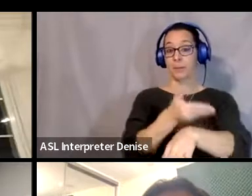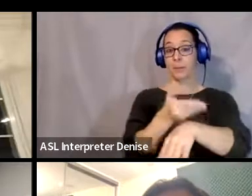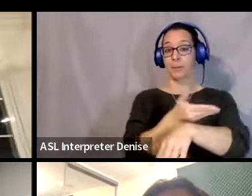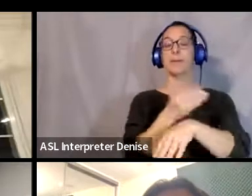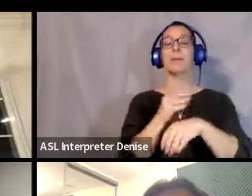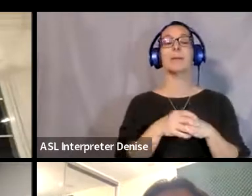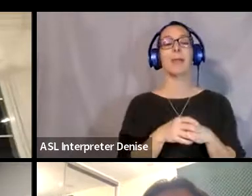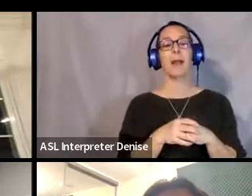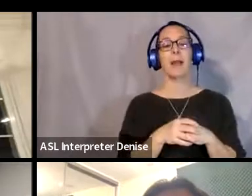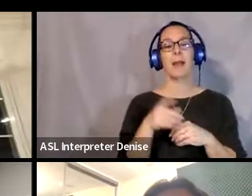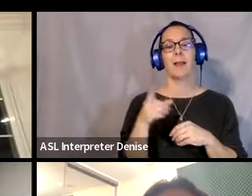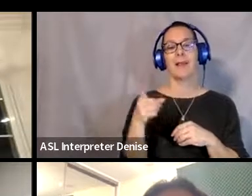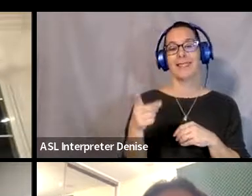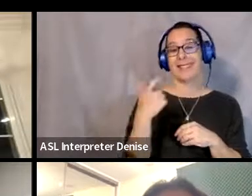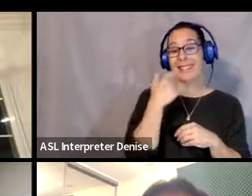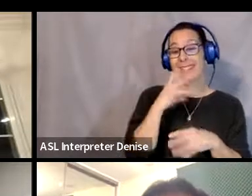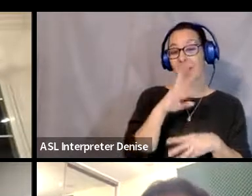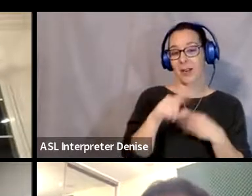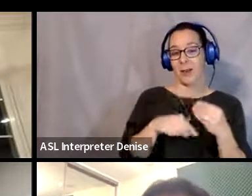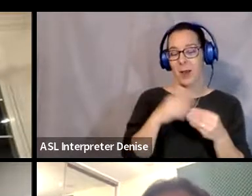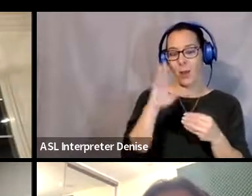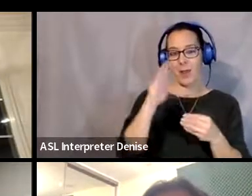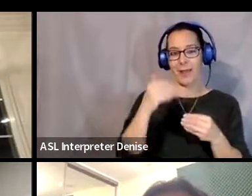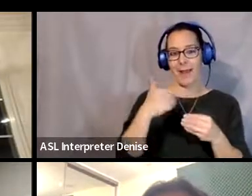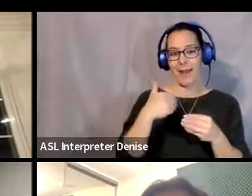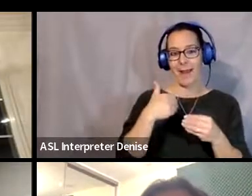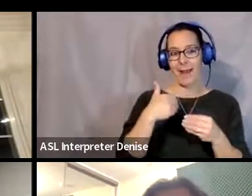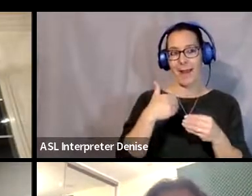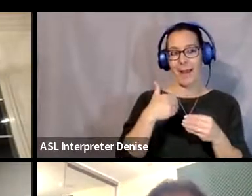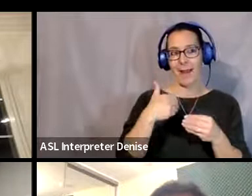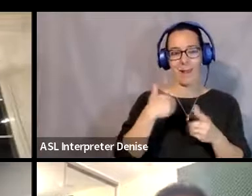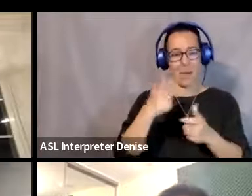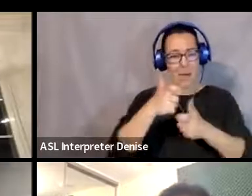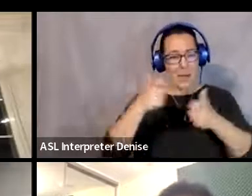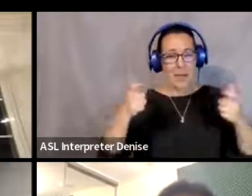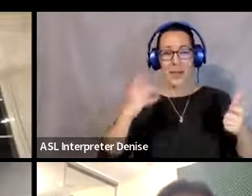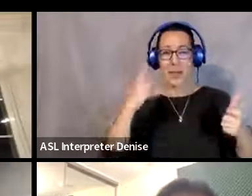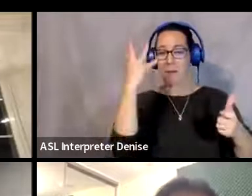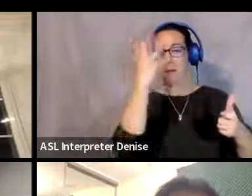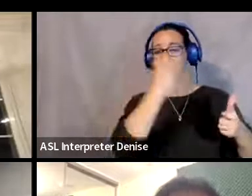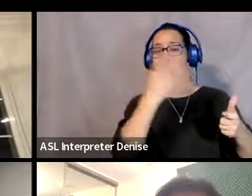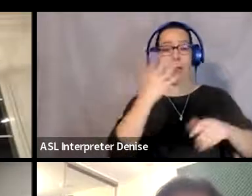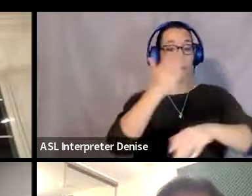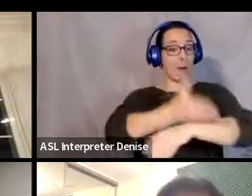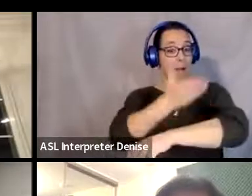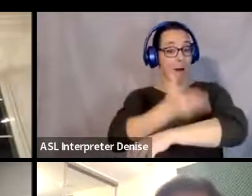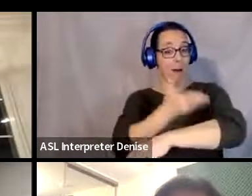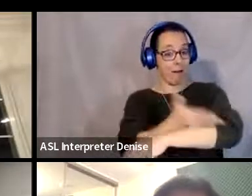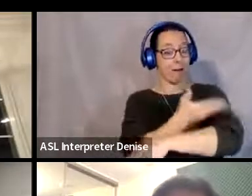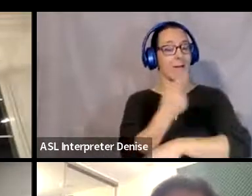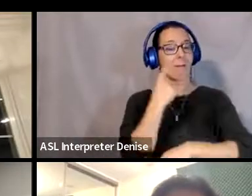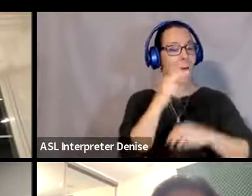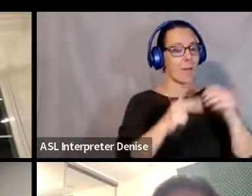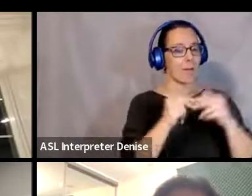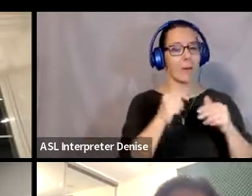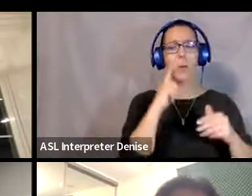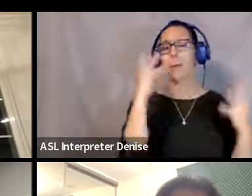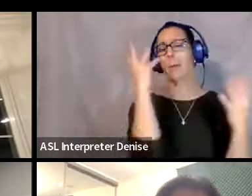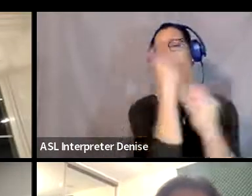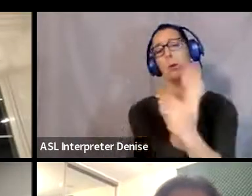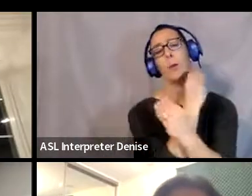in for a big, giant, beautiful remodel here. It'll be a gorgeous